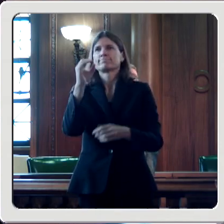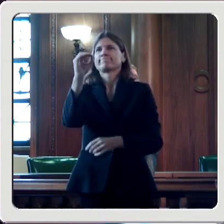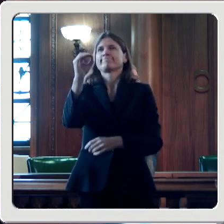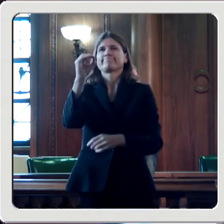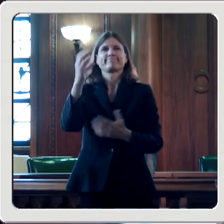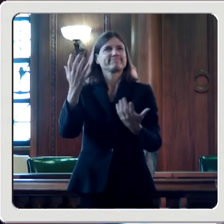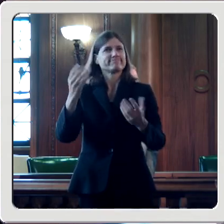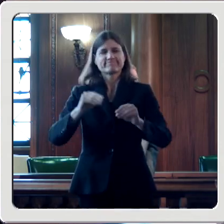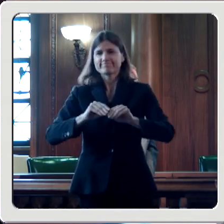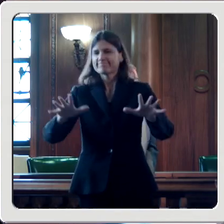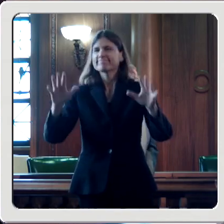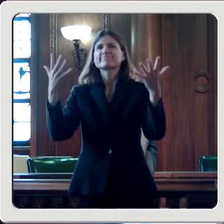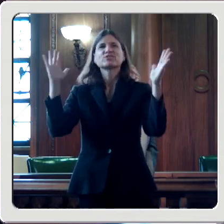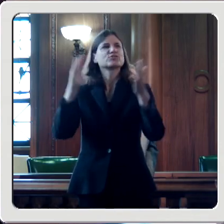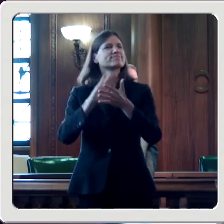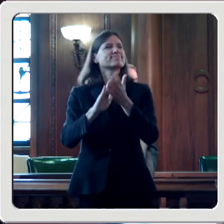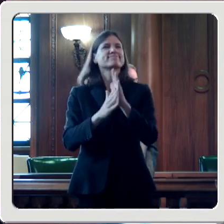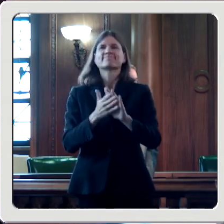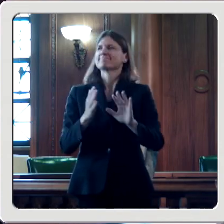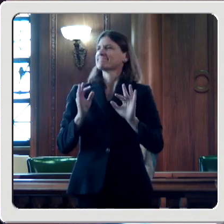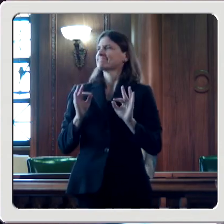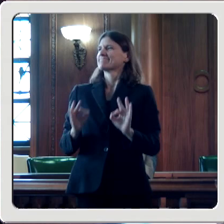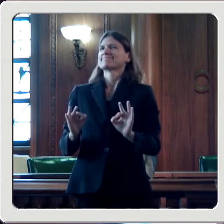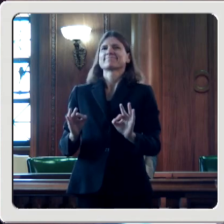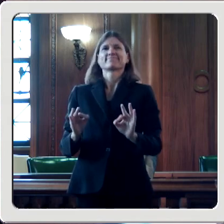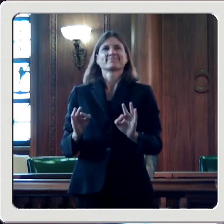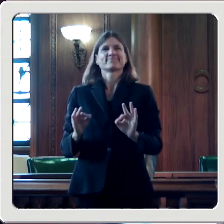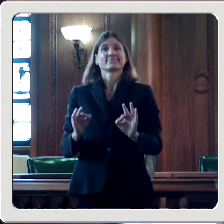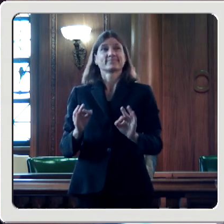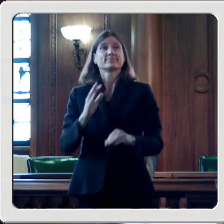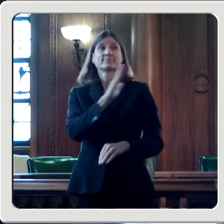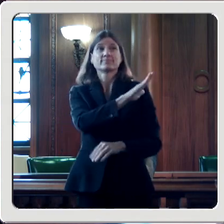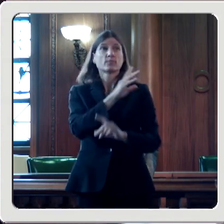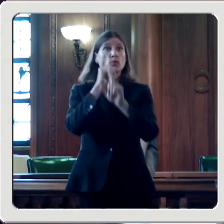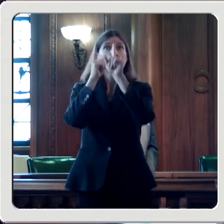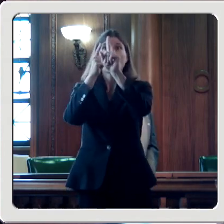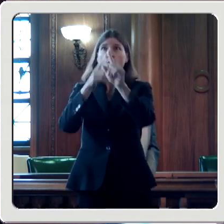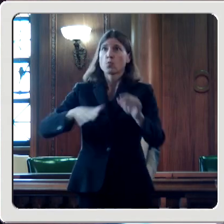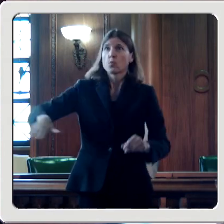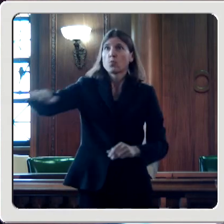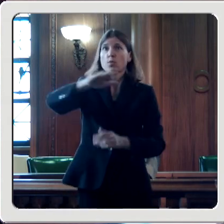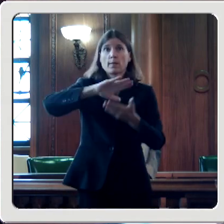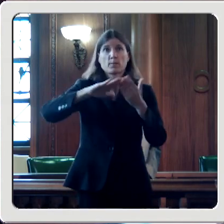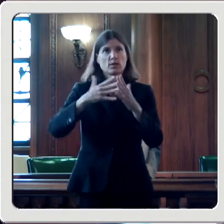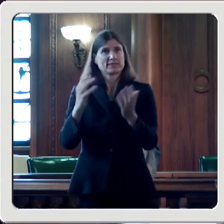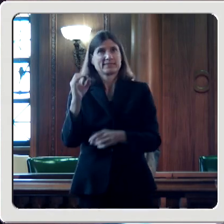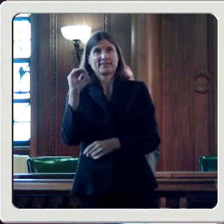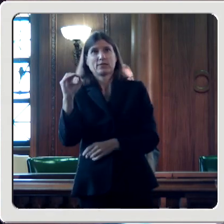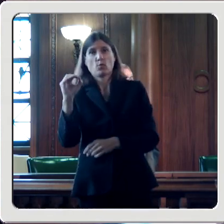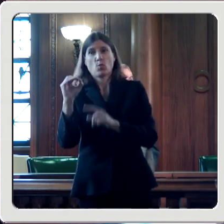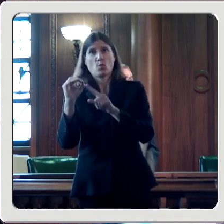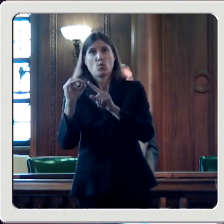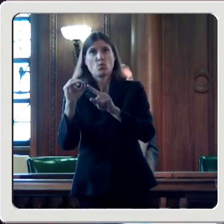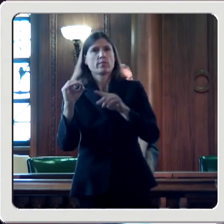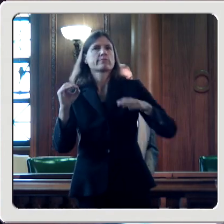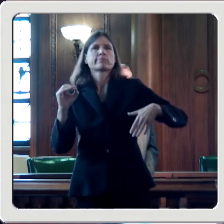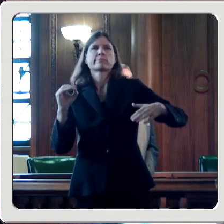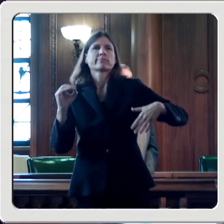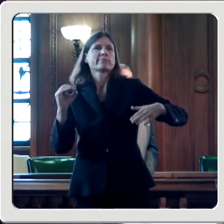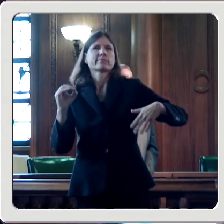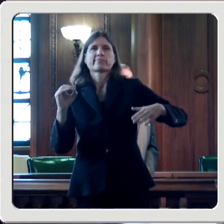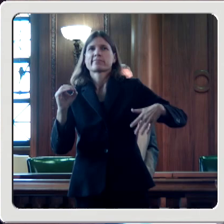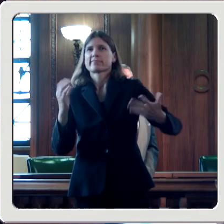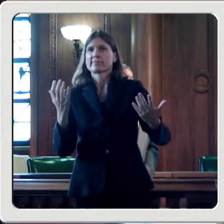as a community, I would say that that really is the goal. As a region, as a state, and as a country, we want to get to the point where